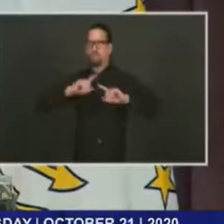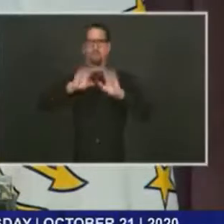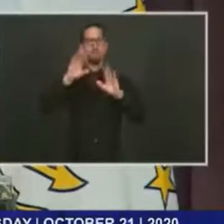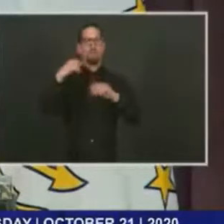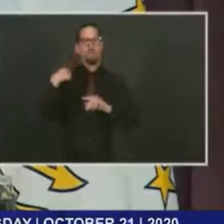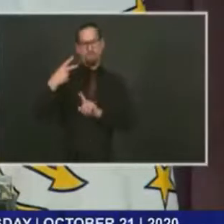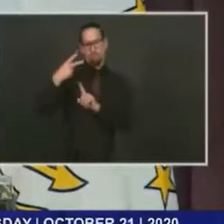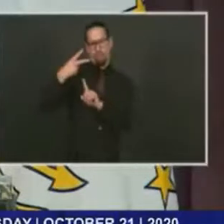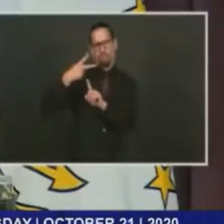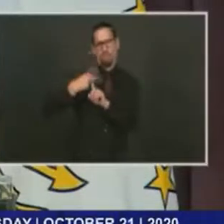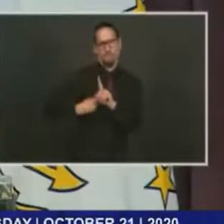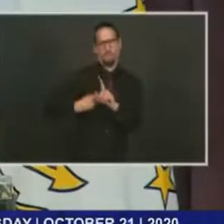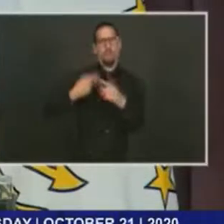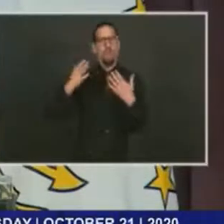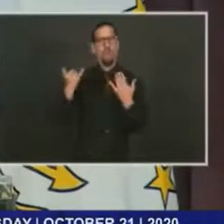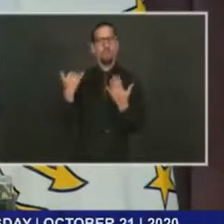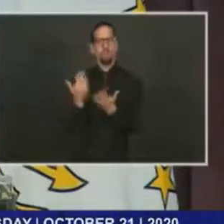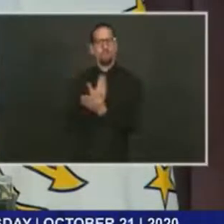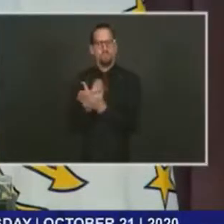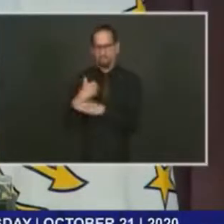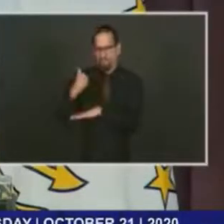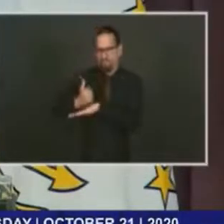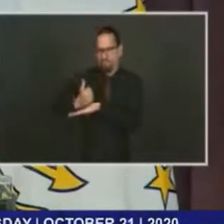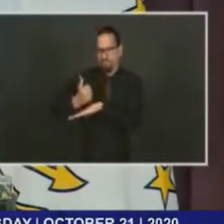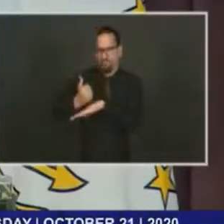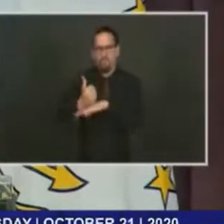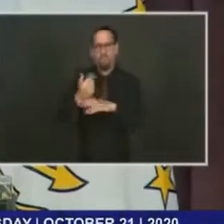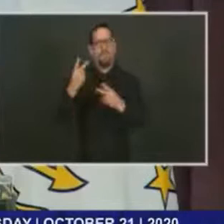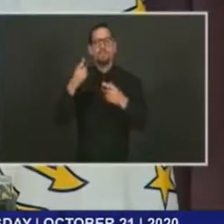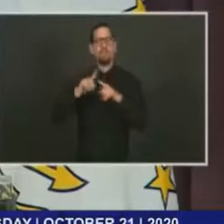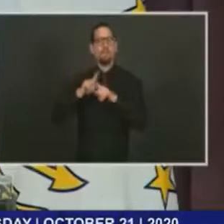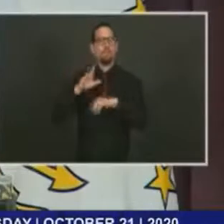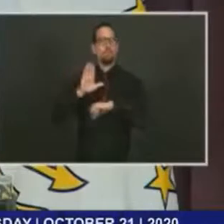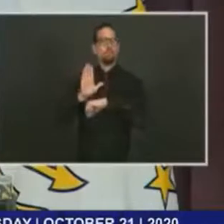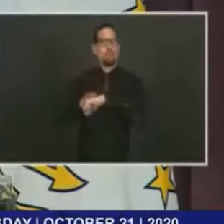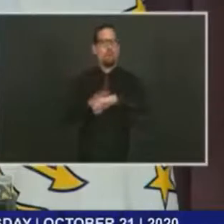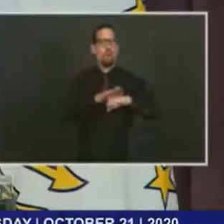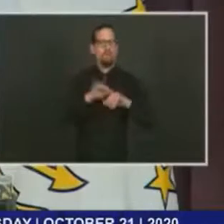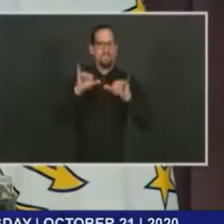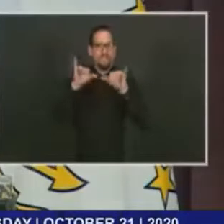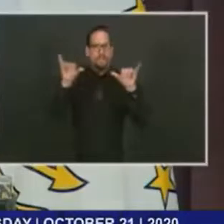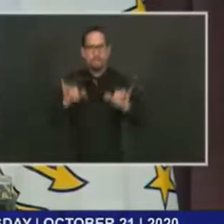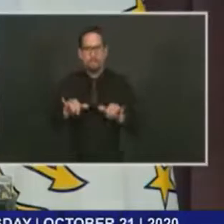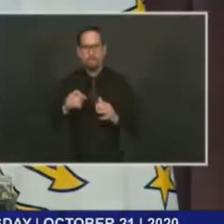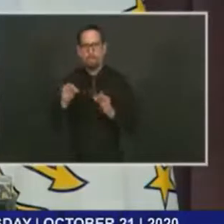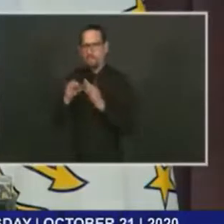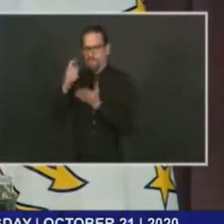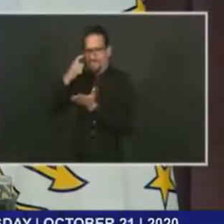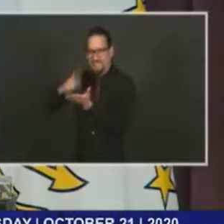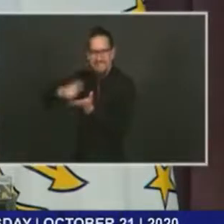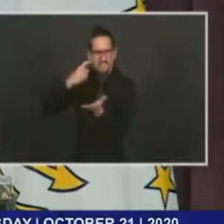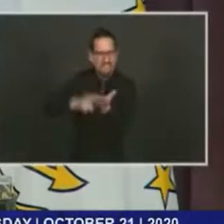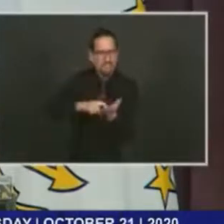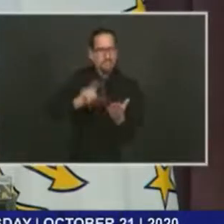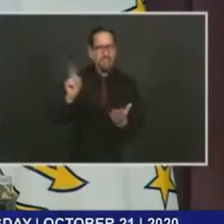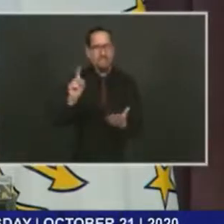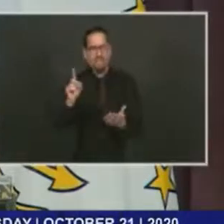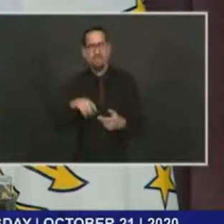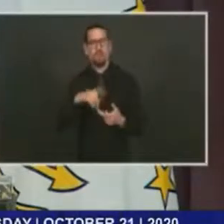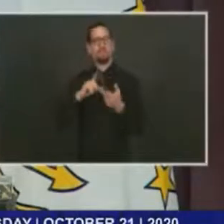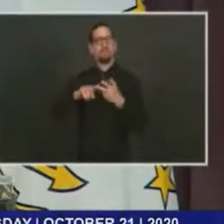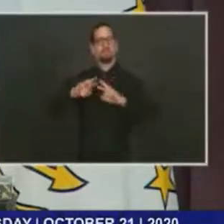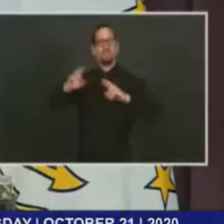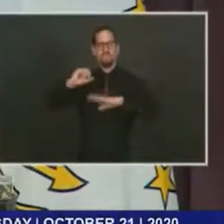testing systems, contact tracing systems. We have a really fine-tuned machine so we can get ahead